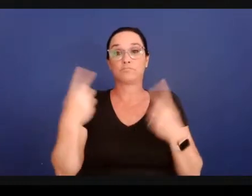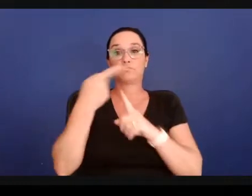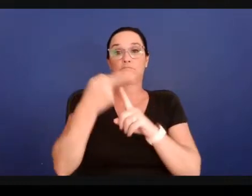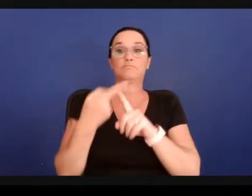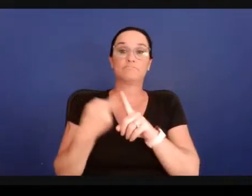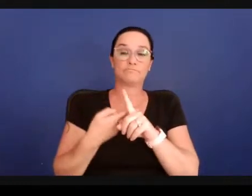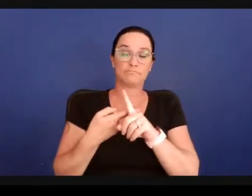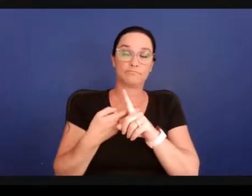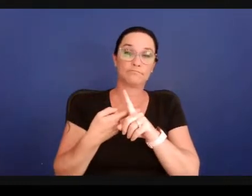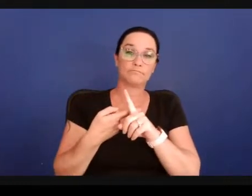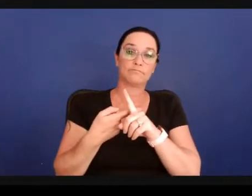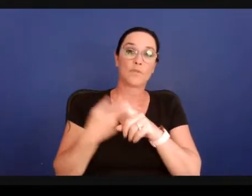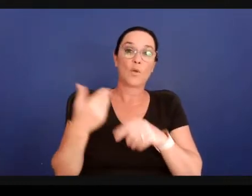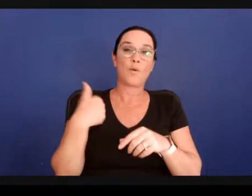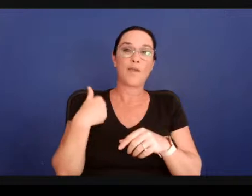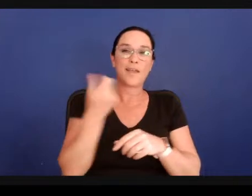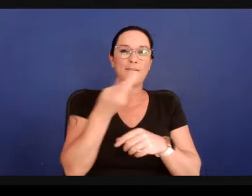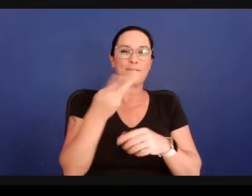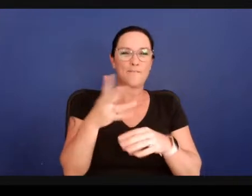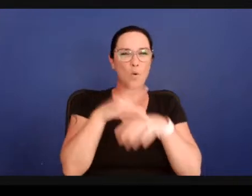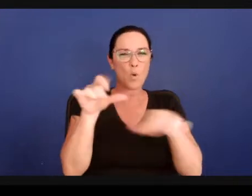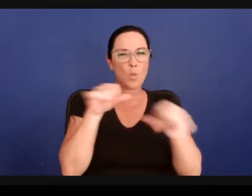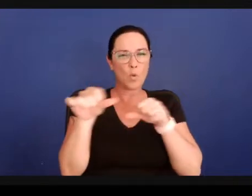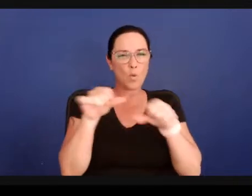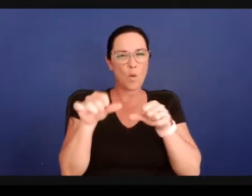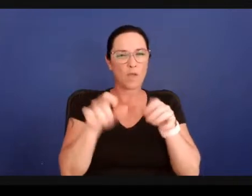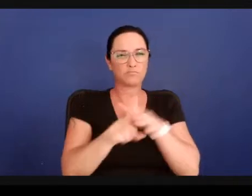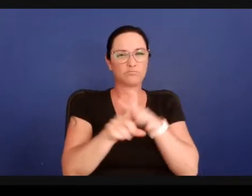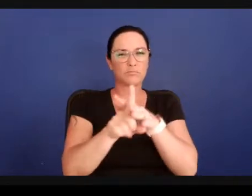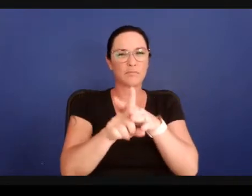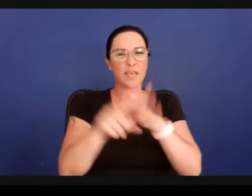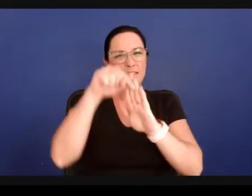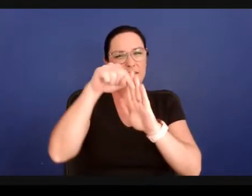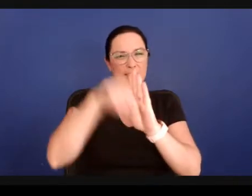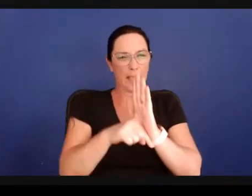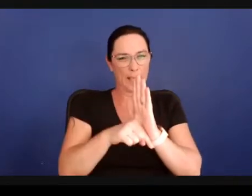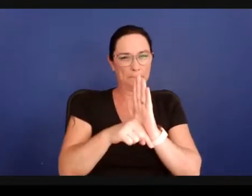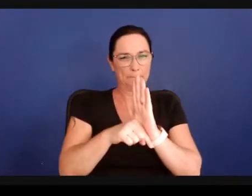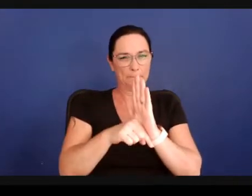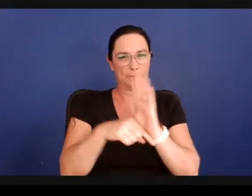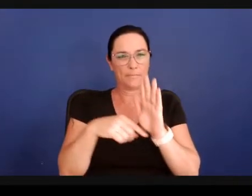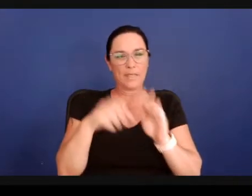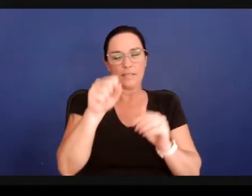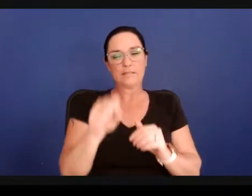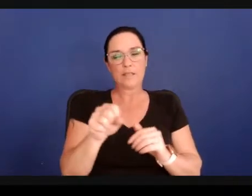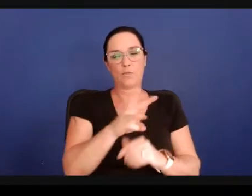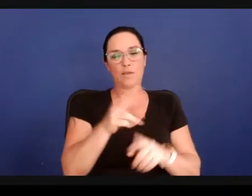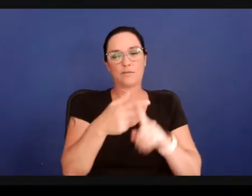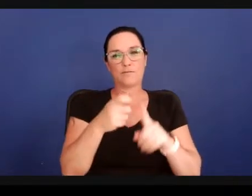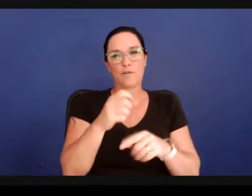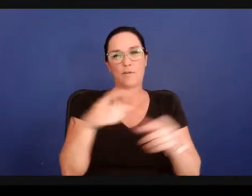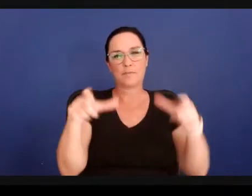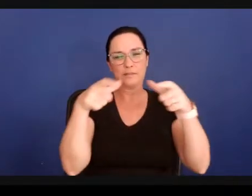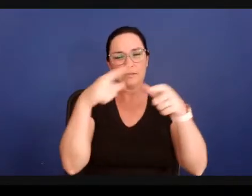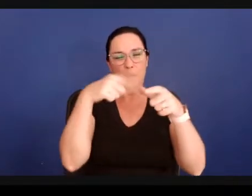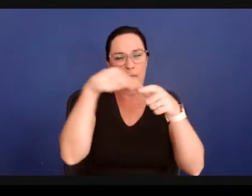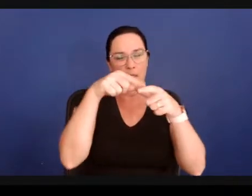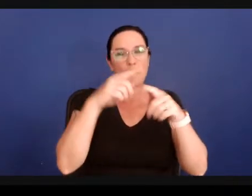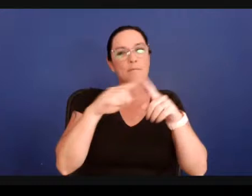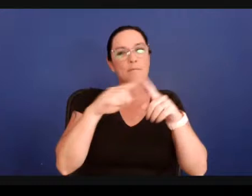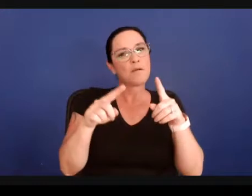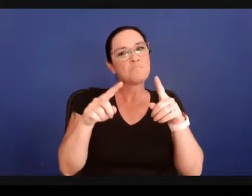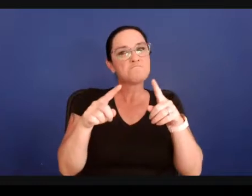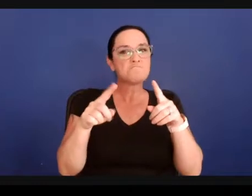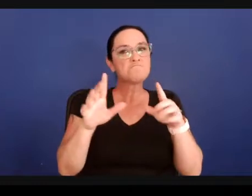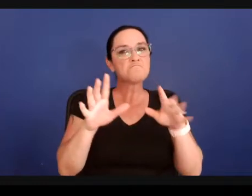some earthquakes about a month ago come in at this deep area underneath the summit, just southwest of the summit. But really, it's been fairly quiet since then.